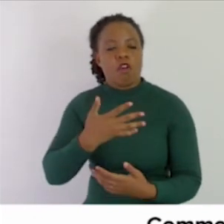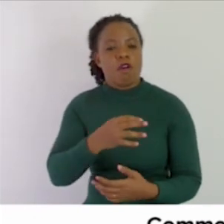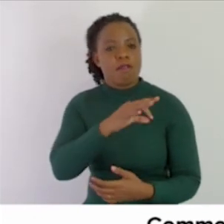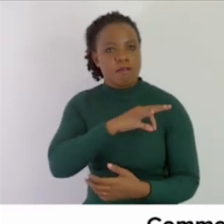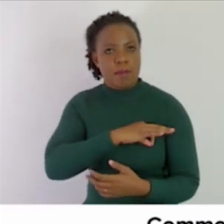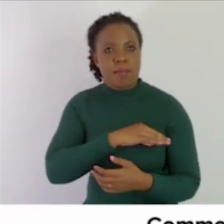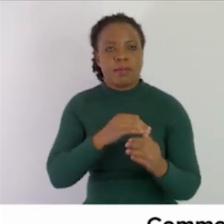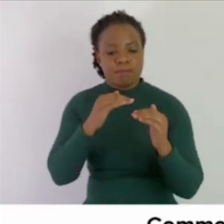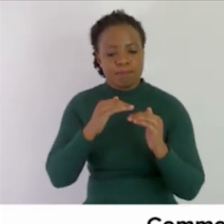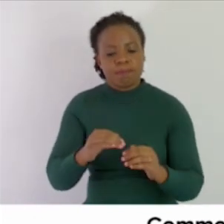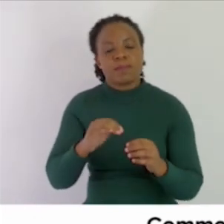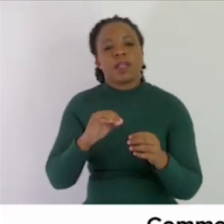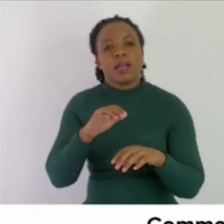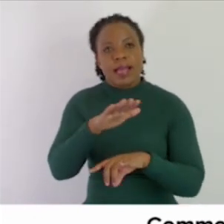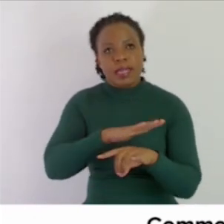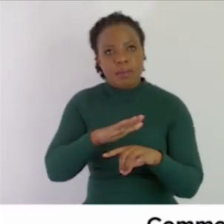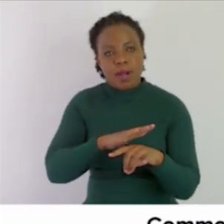Let's go to animals.